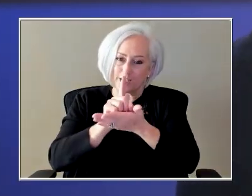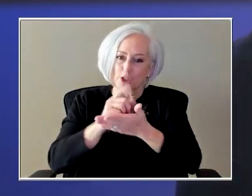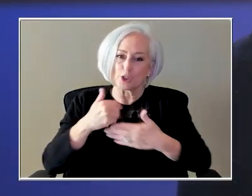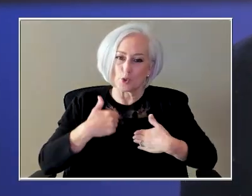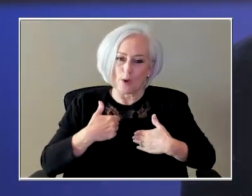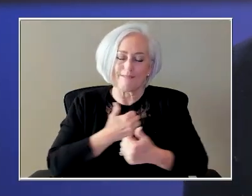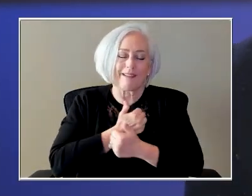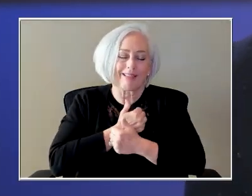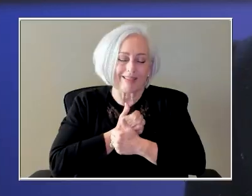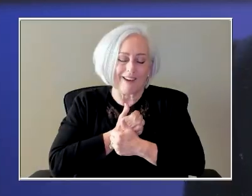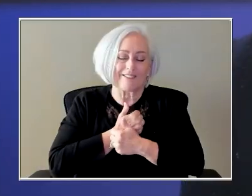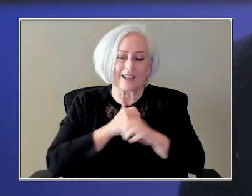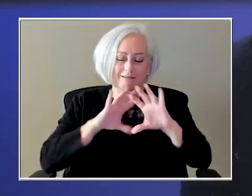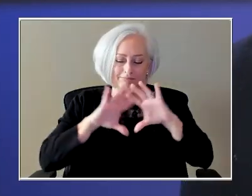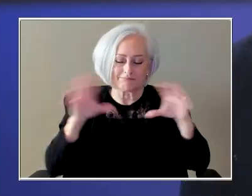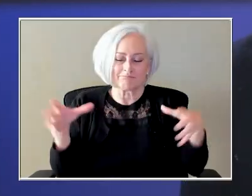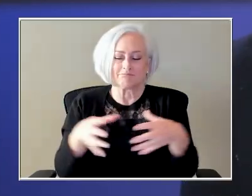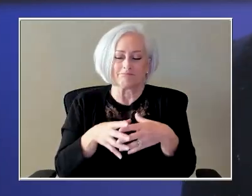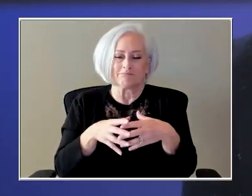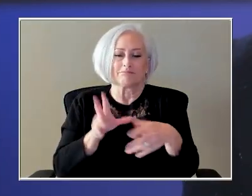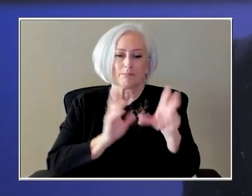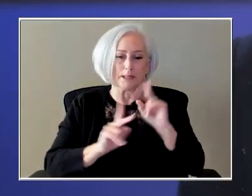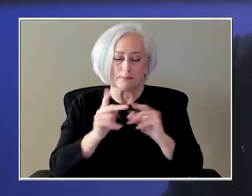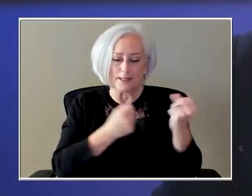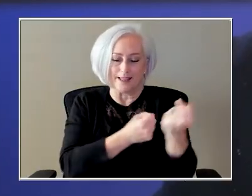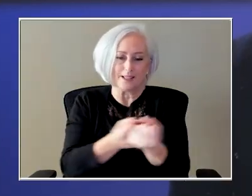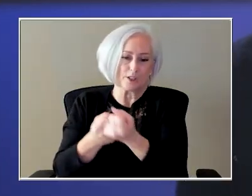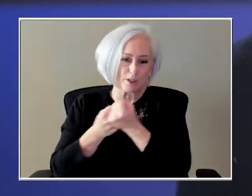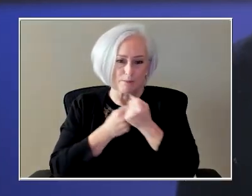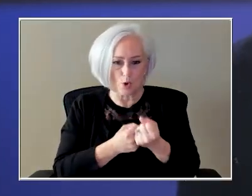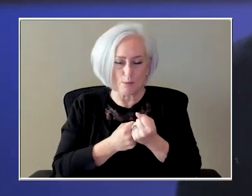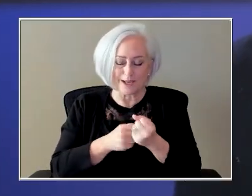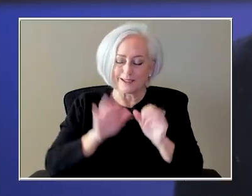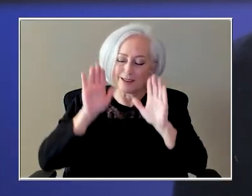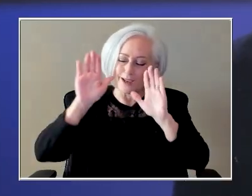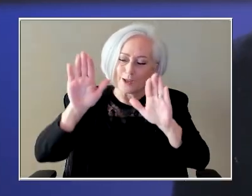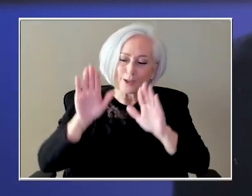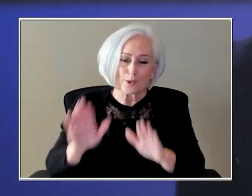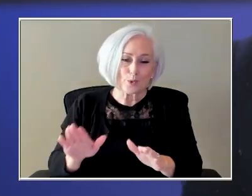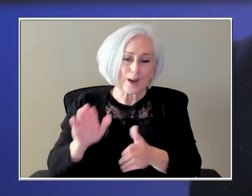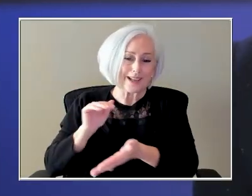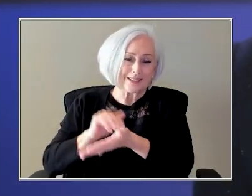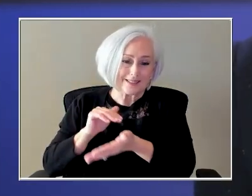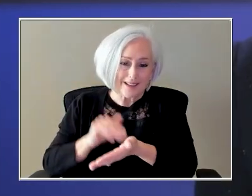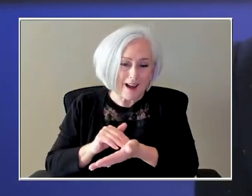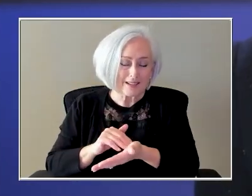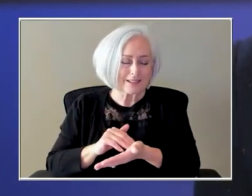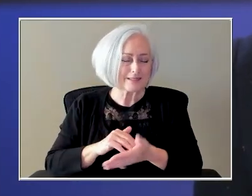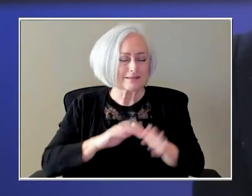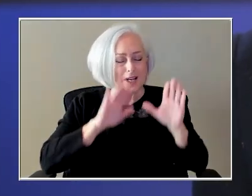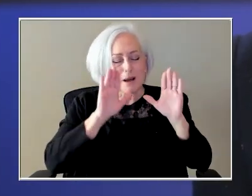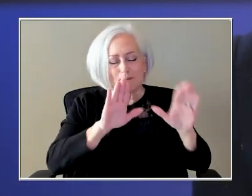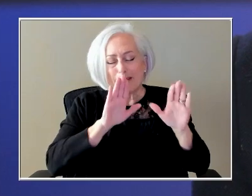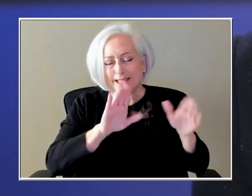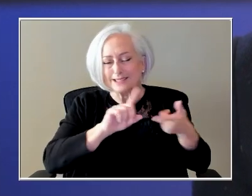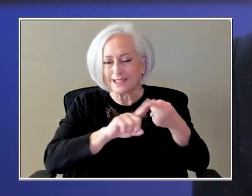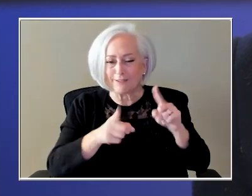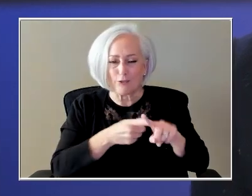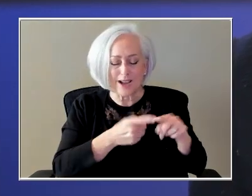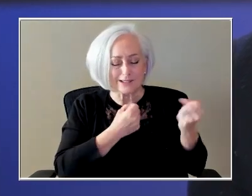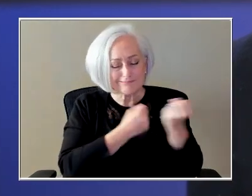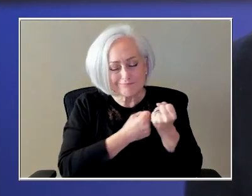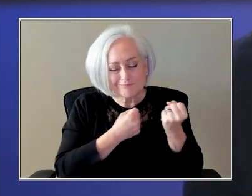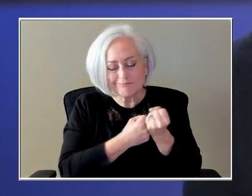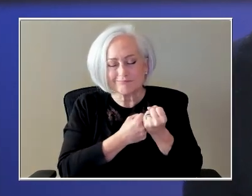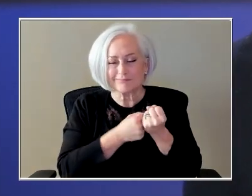phenomenal doctor. I mean, I have phenomenal friends that have been with me through and through nationally during this time. But there